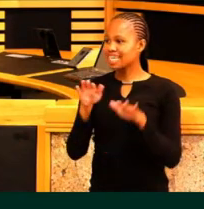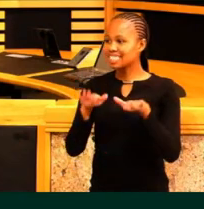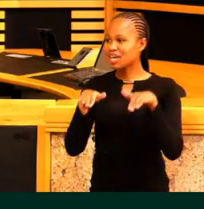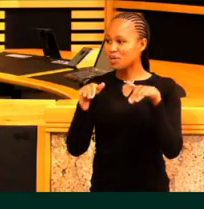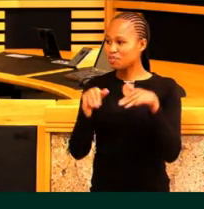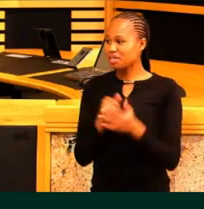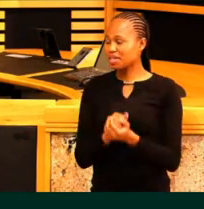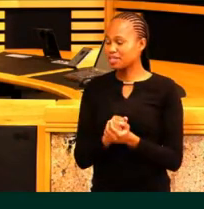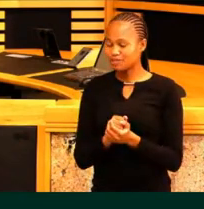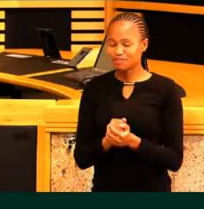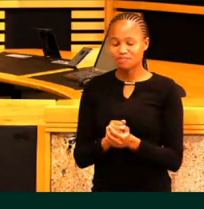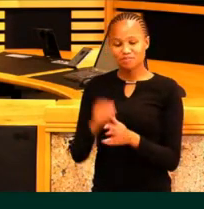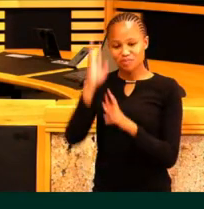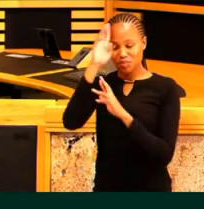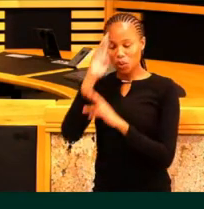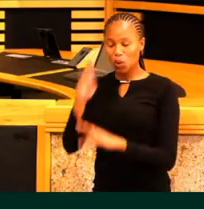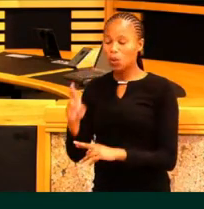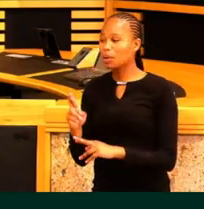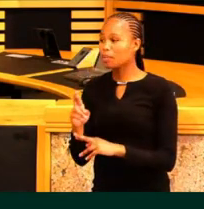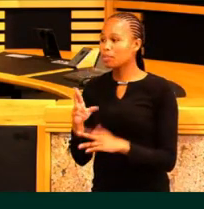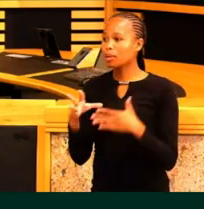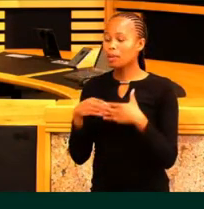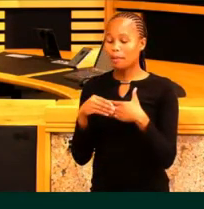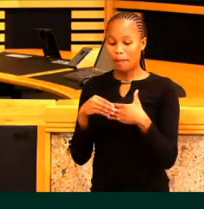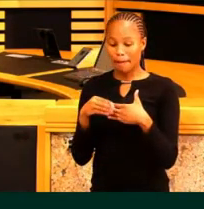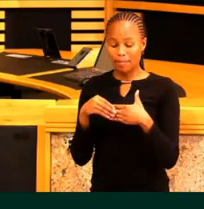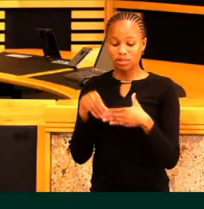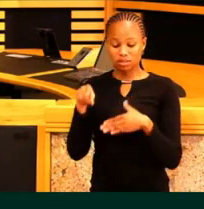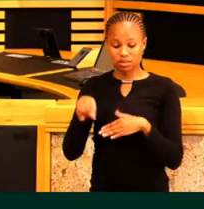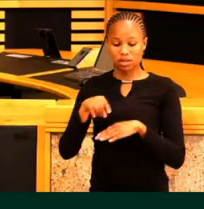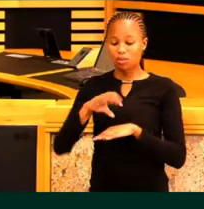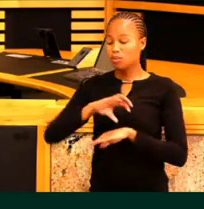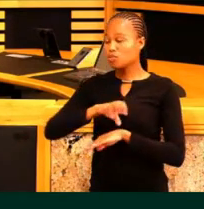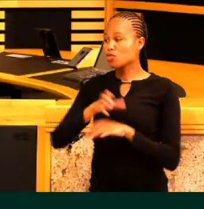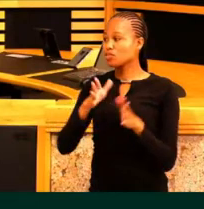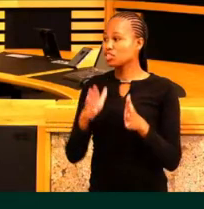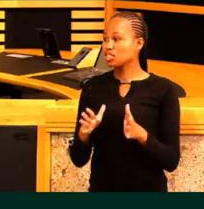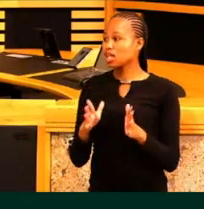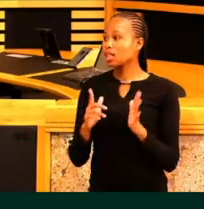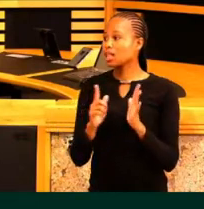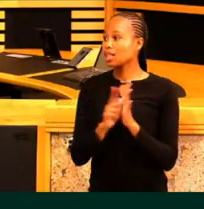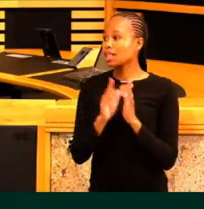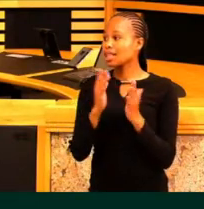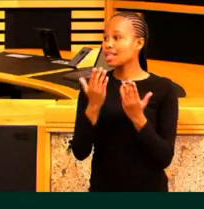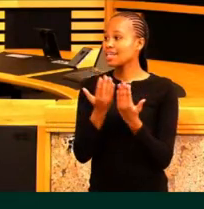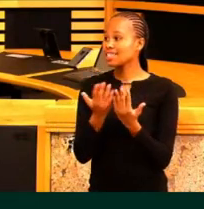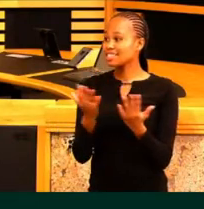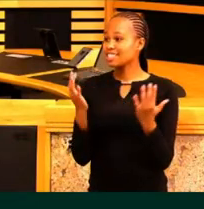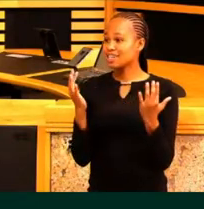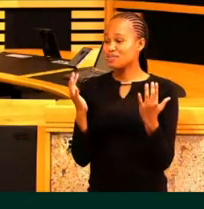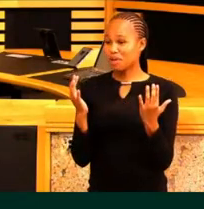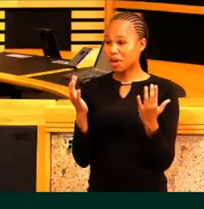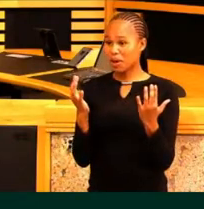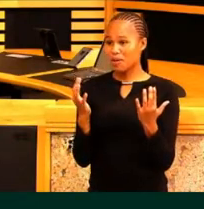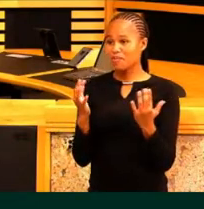and The Honorable members of the provincial legislature Nina opposite opposition